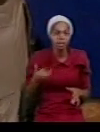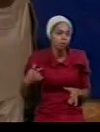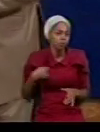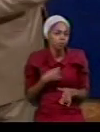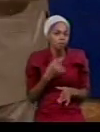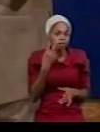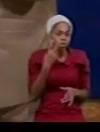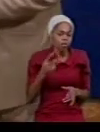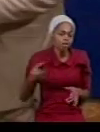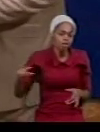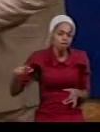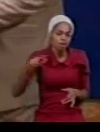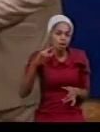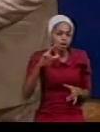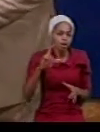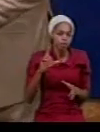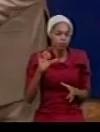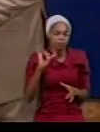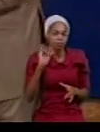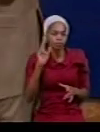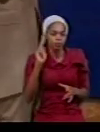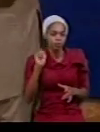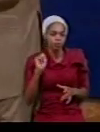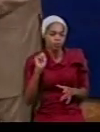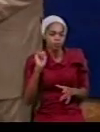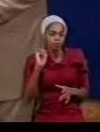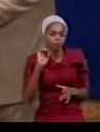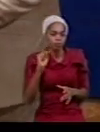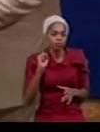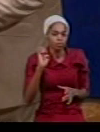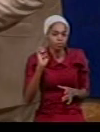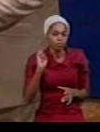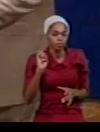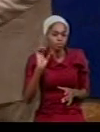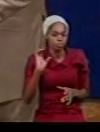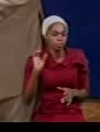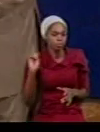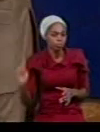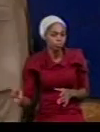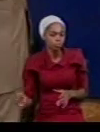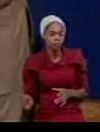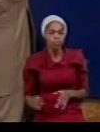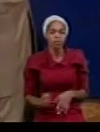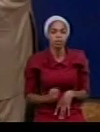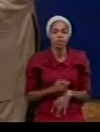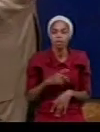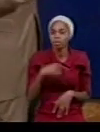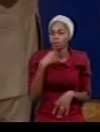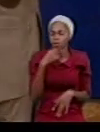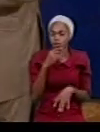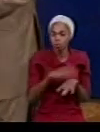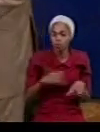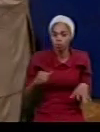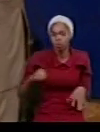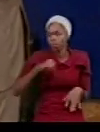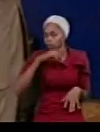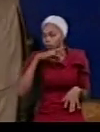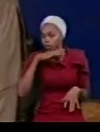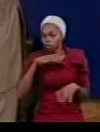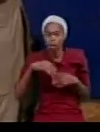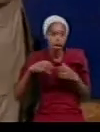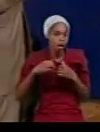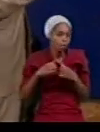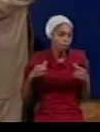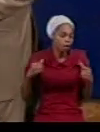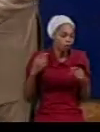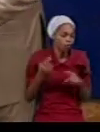flying insect was considered unclean, apart from the ones that the Lord himself named, the locust, the balding locust,